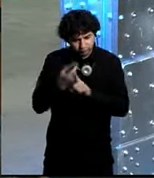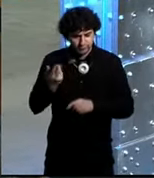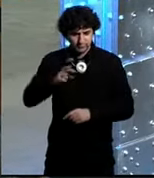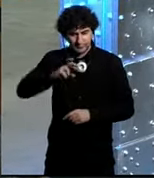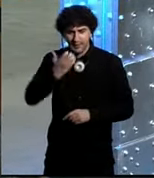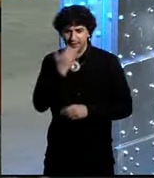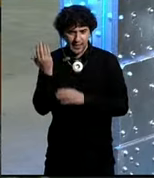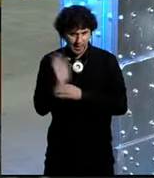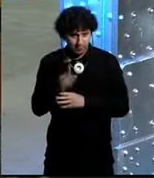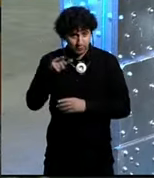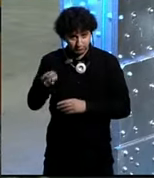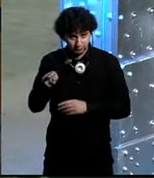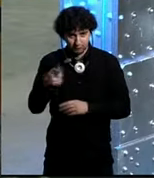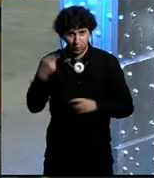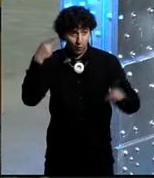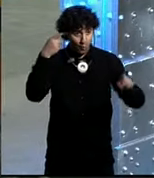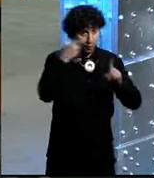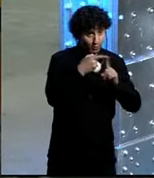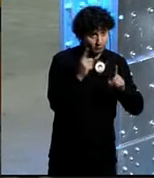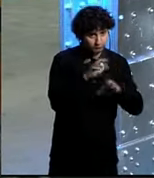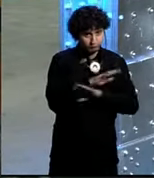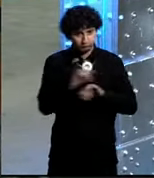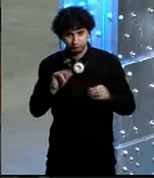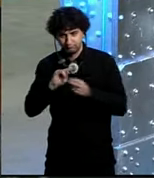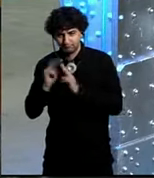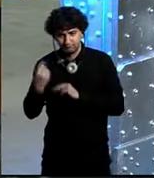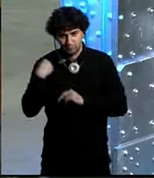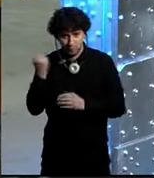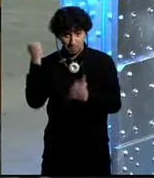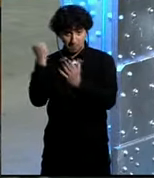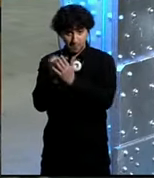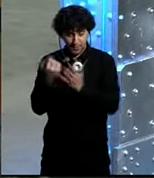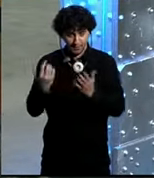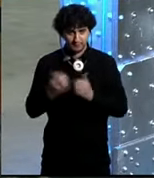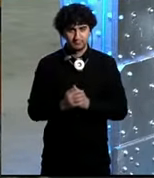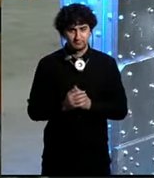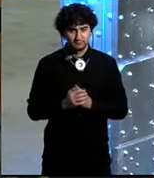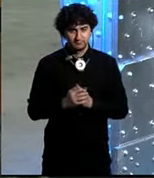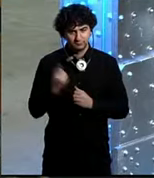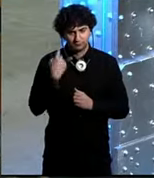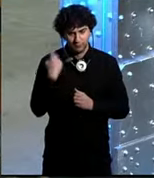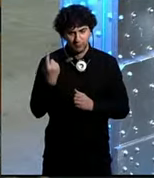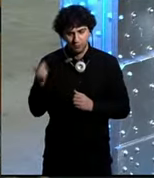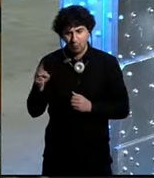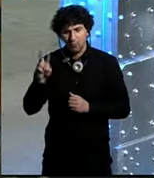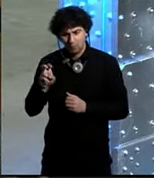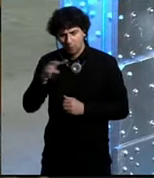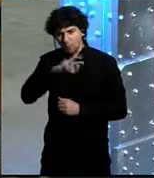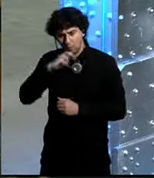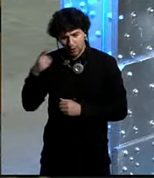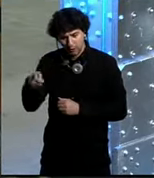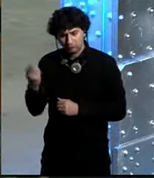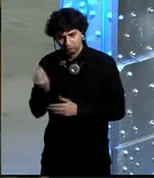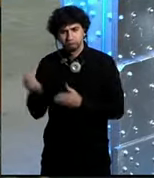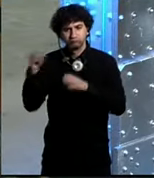this example as people who work very hard. Obviously, they are trying to create engagement with the brand, and